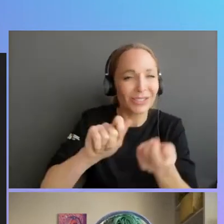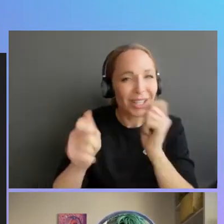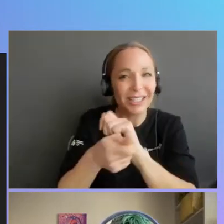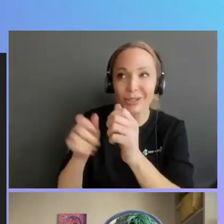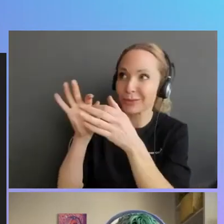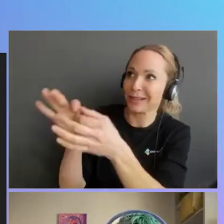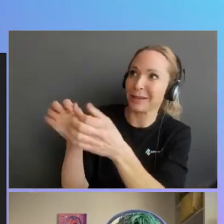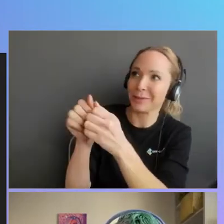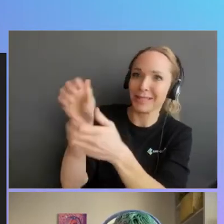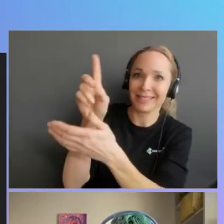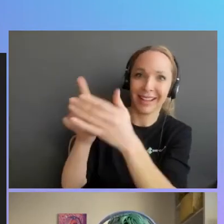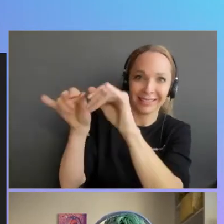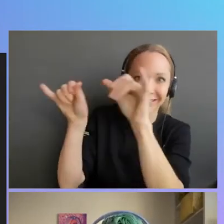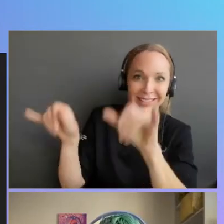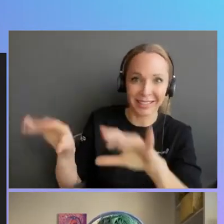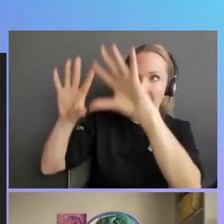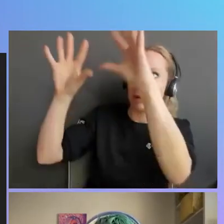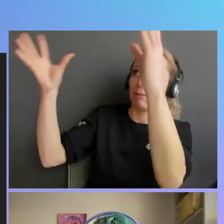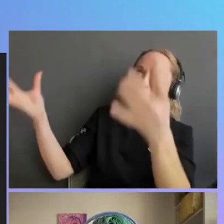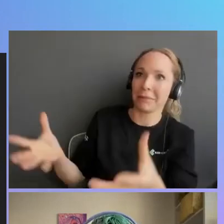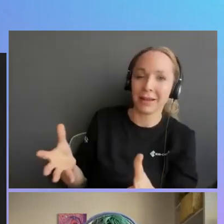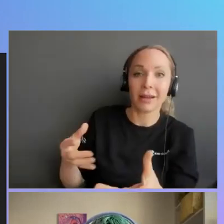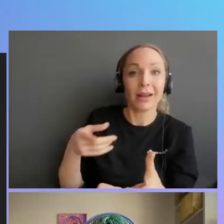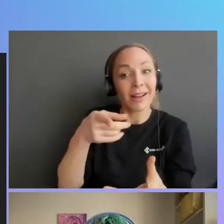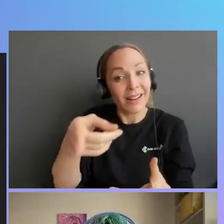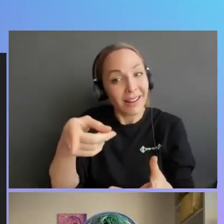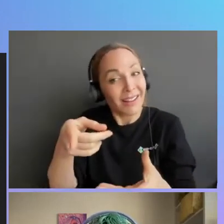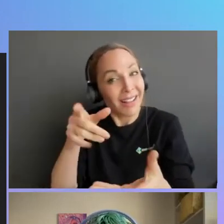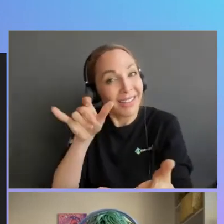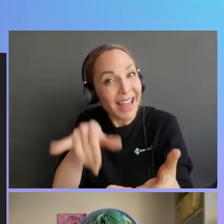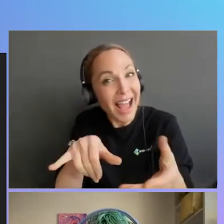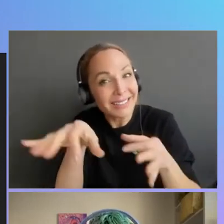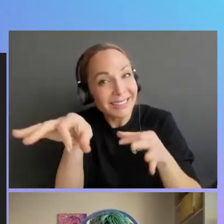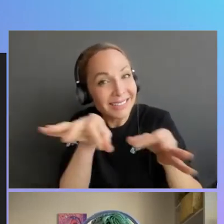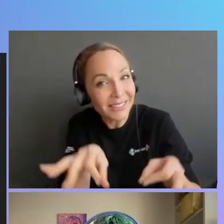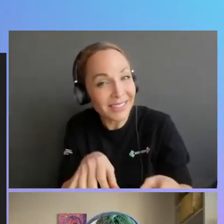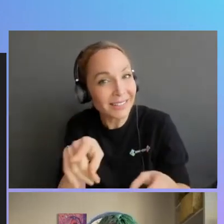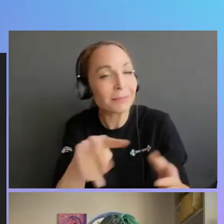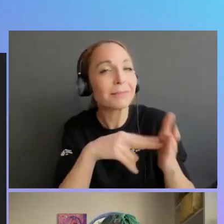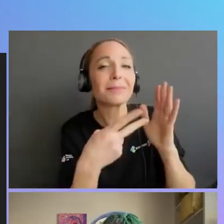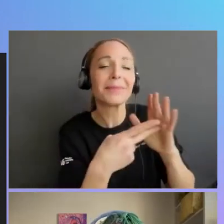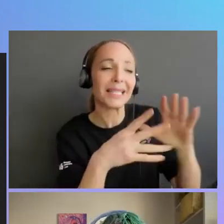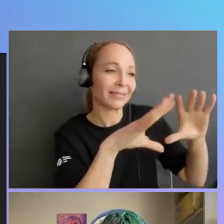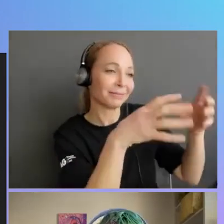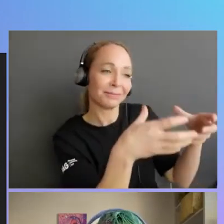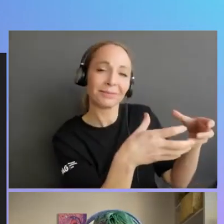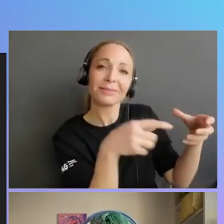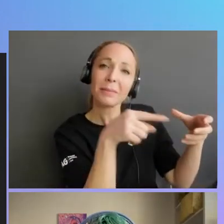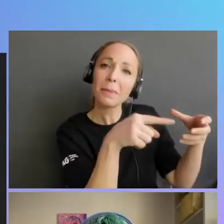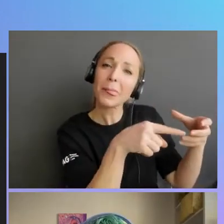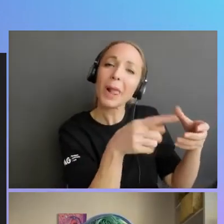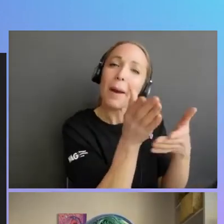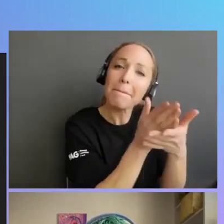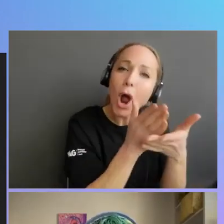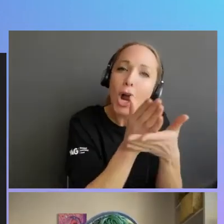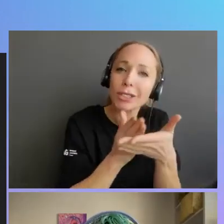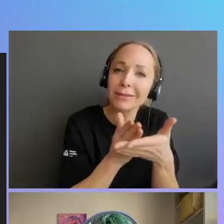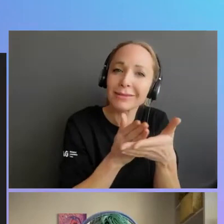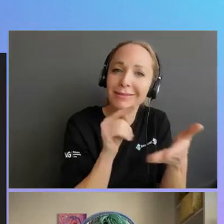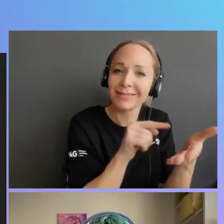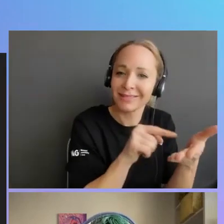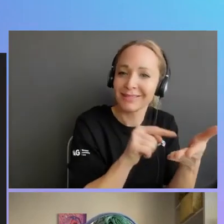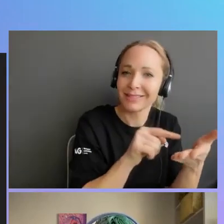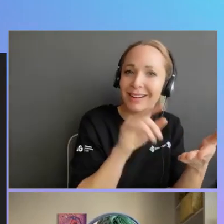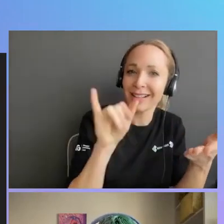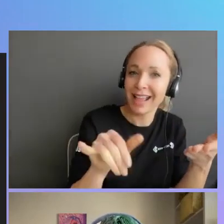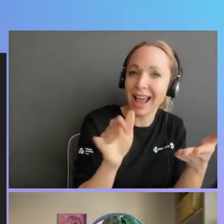system. So kind of with this definition, we can think of a component library as the parts and the pieces, but the design system